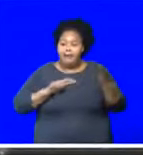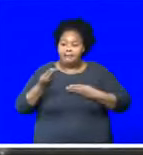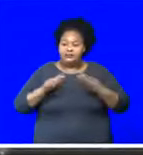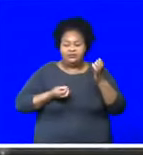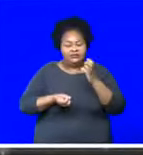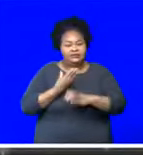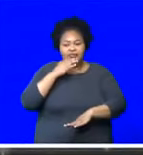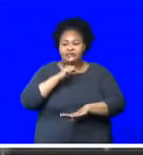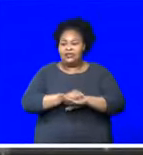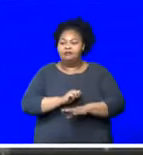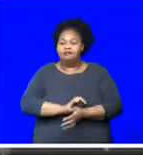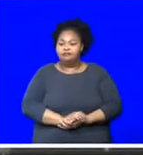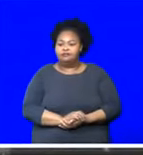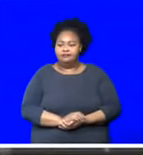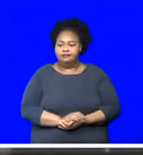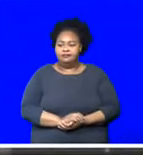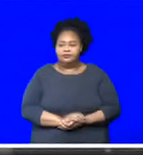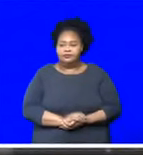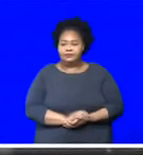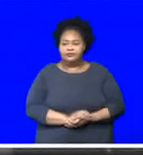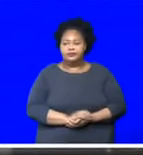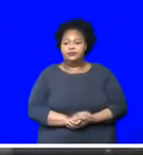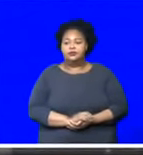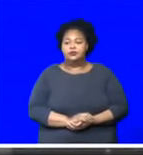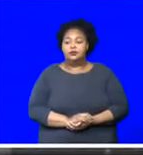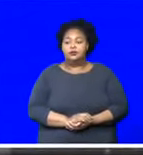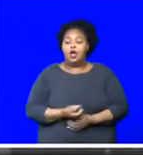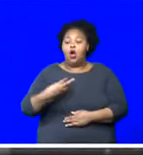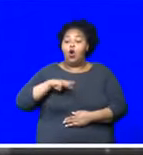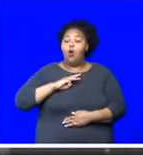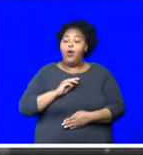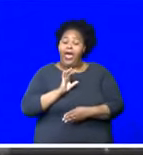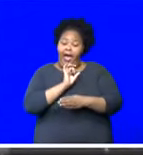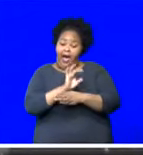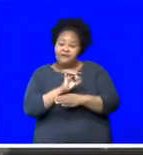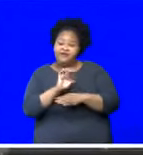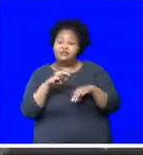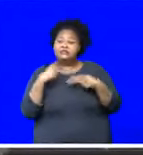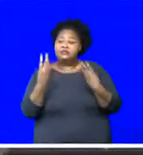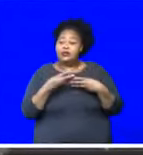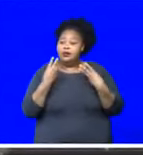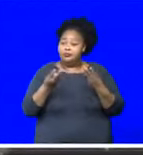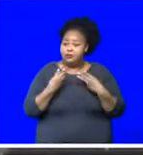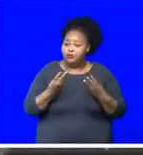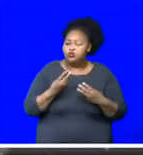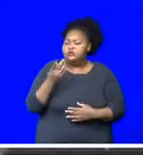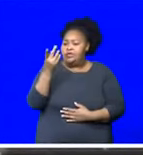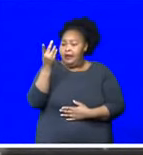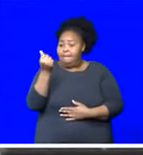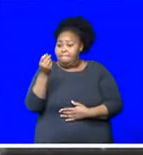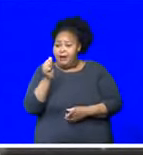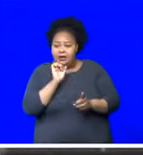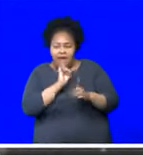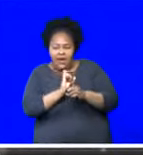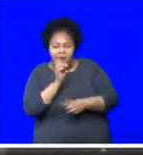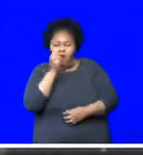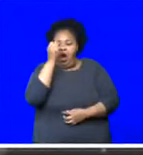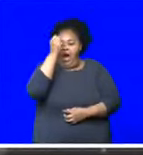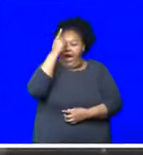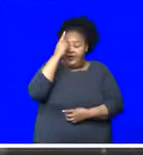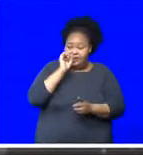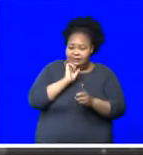to Eswatini for investing their time, effort and money to increase and create useful tools